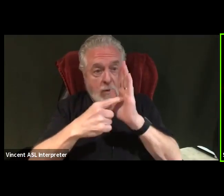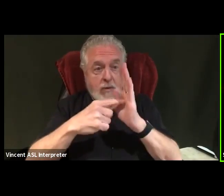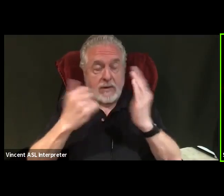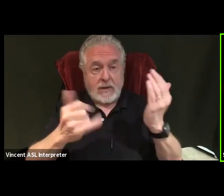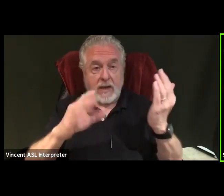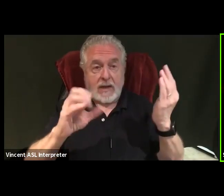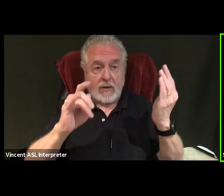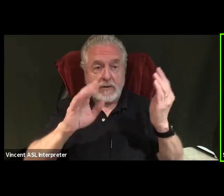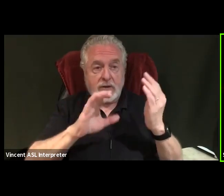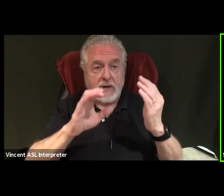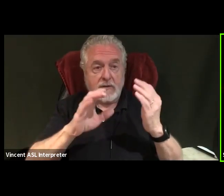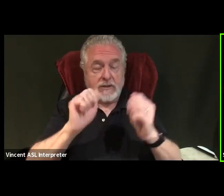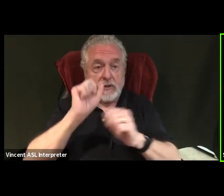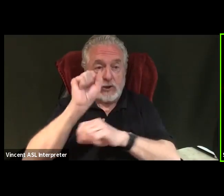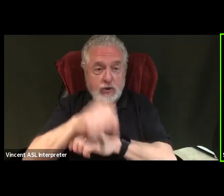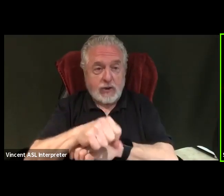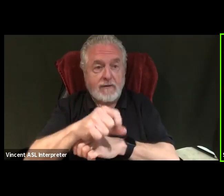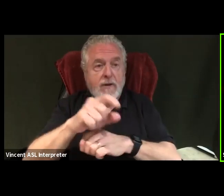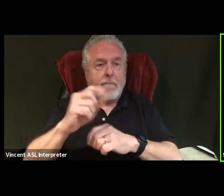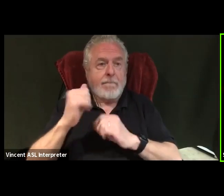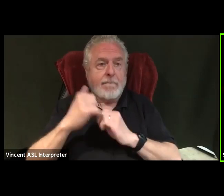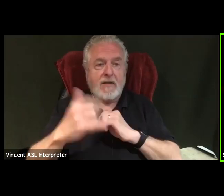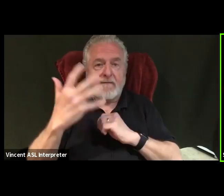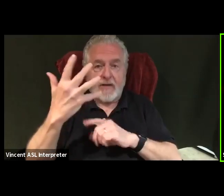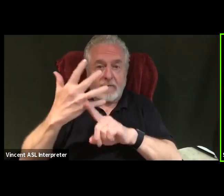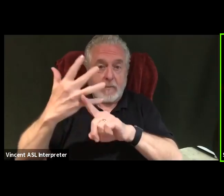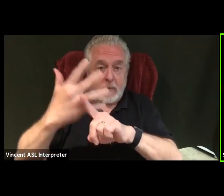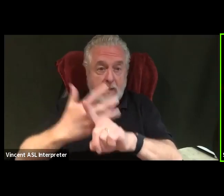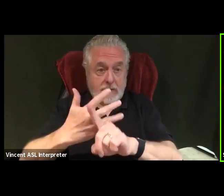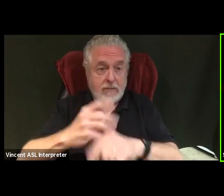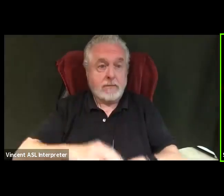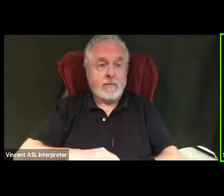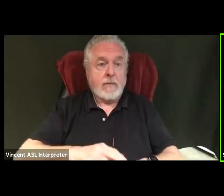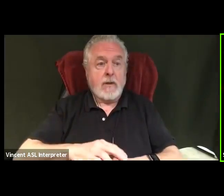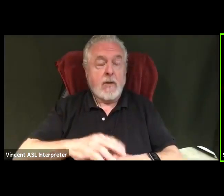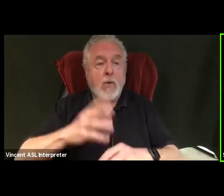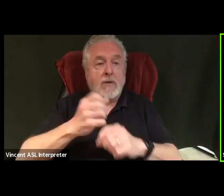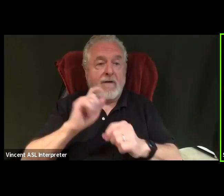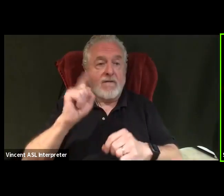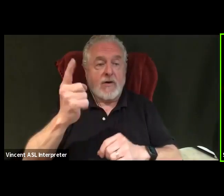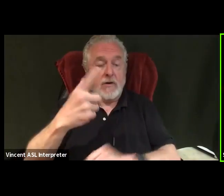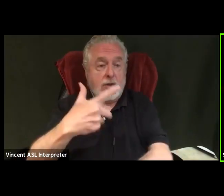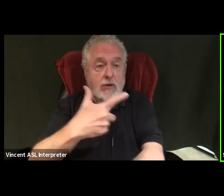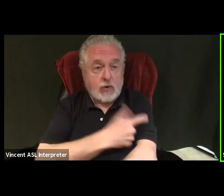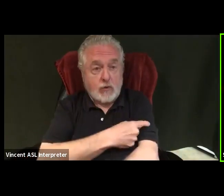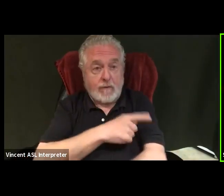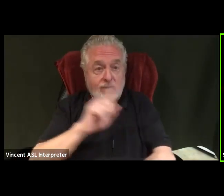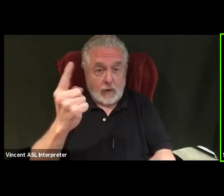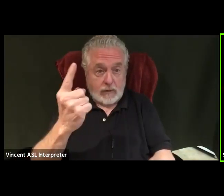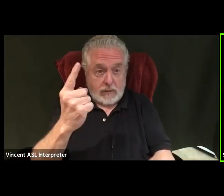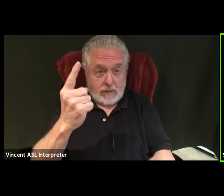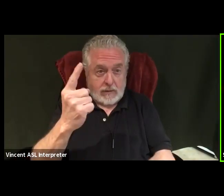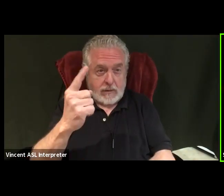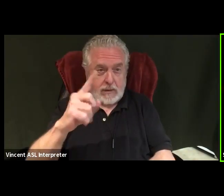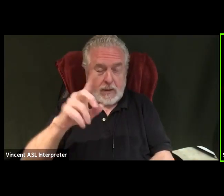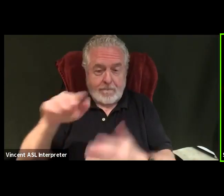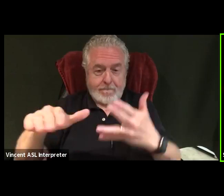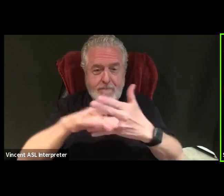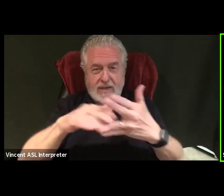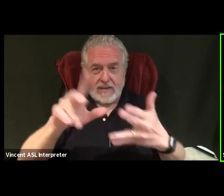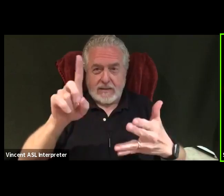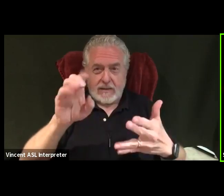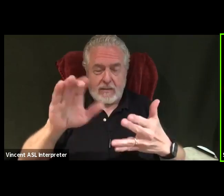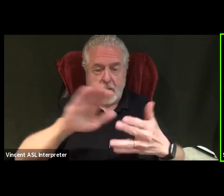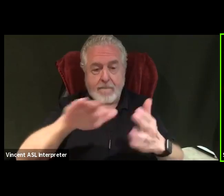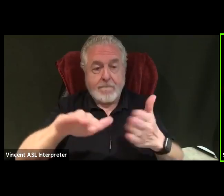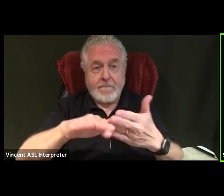county have done and achieved in this past 5 months. We received our first doses of vaccine in mid-December. By the